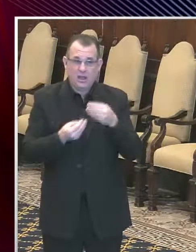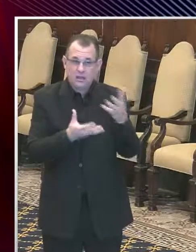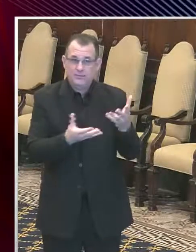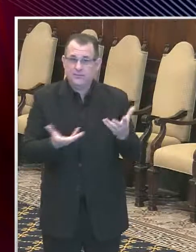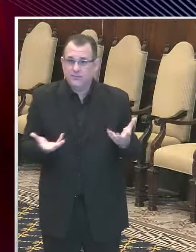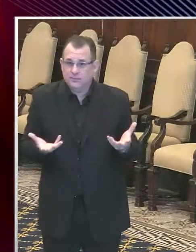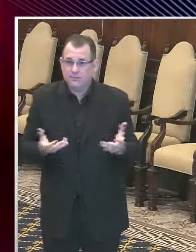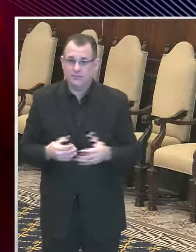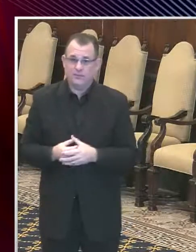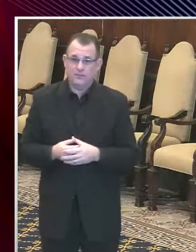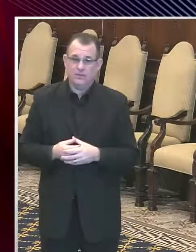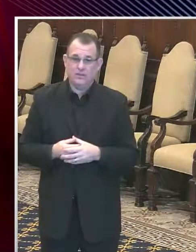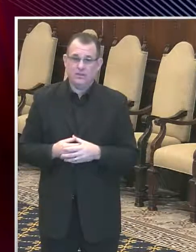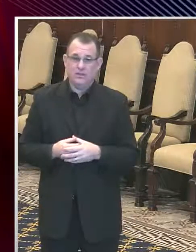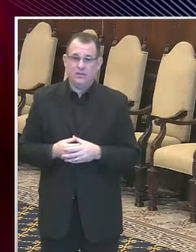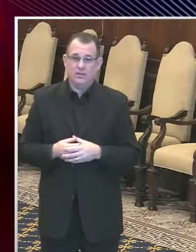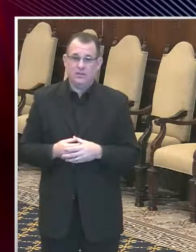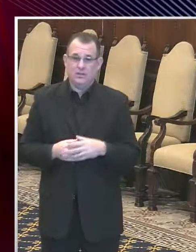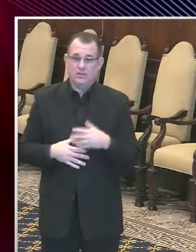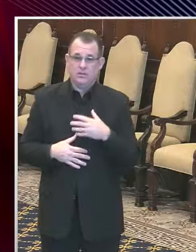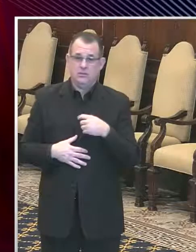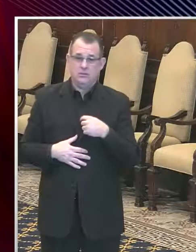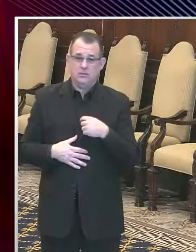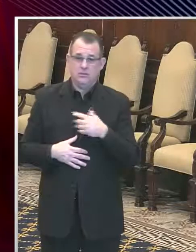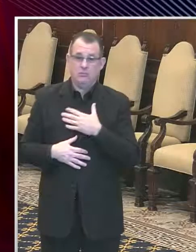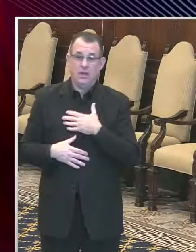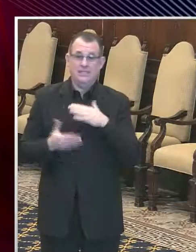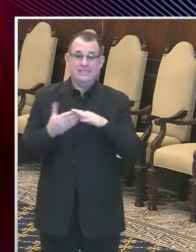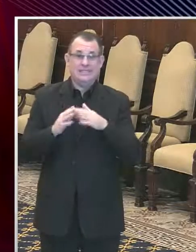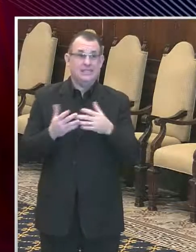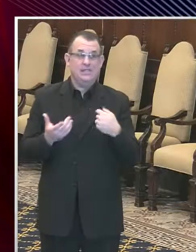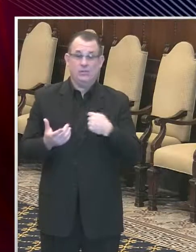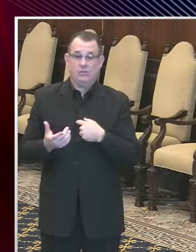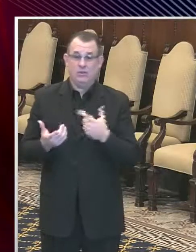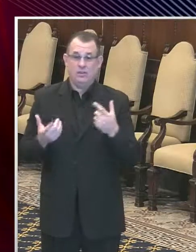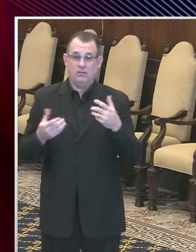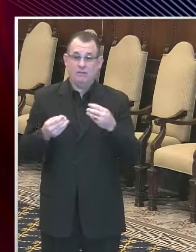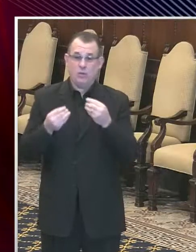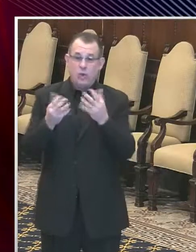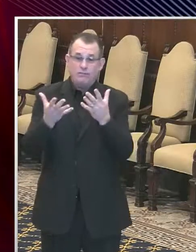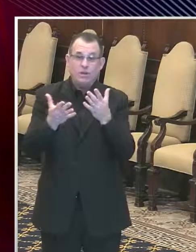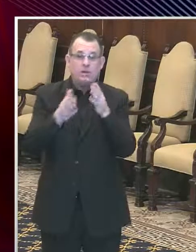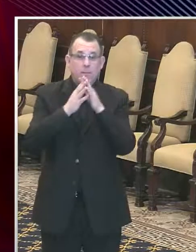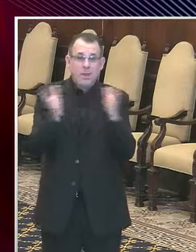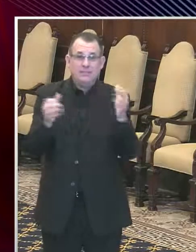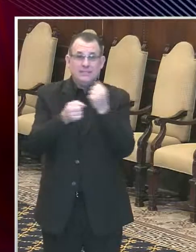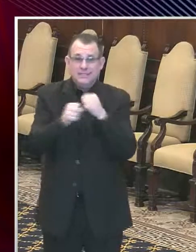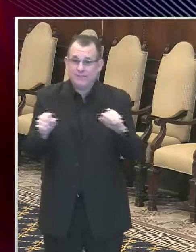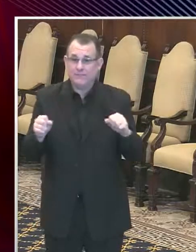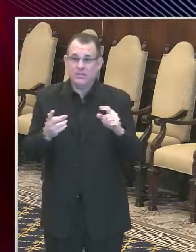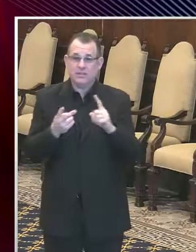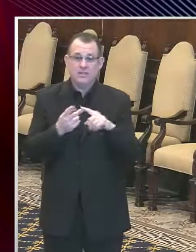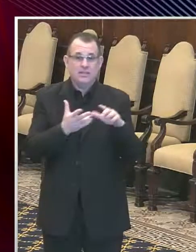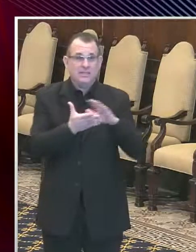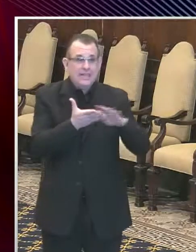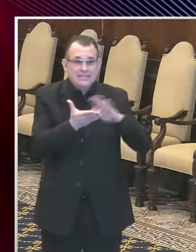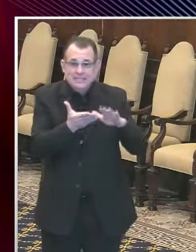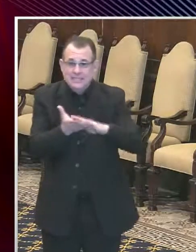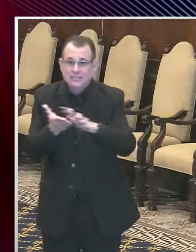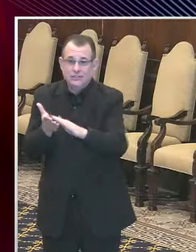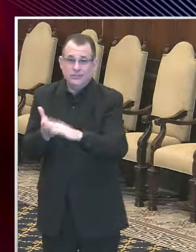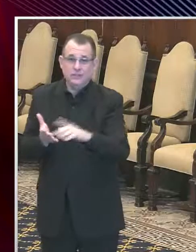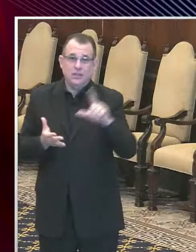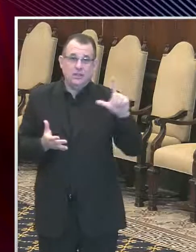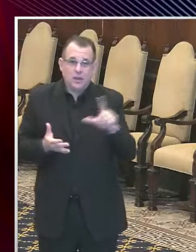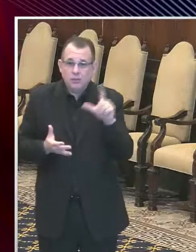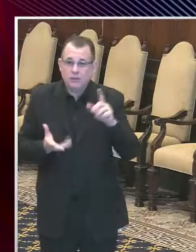not, my hope is that the city is able to offer public safety, sanitation, libraries, and some basic